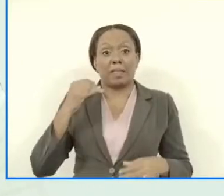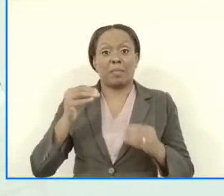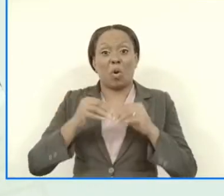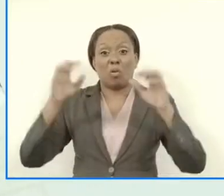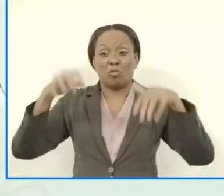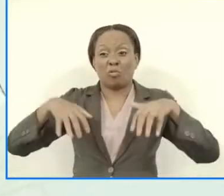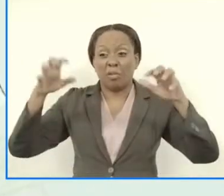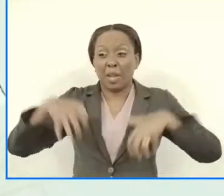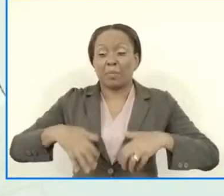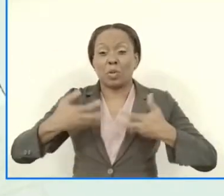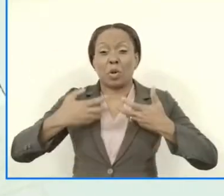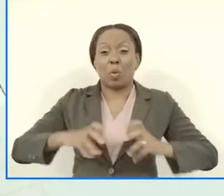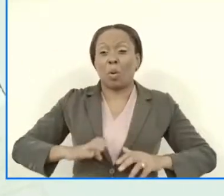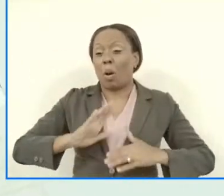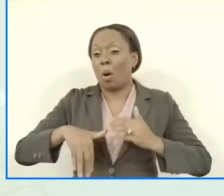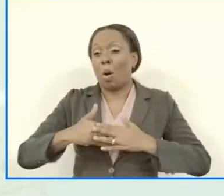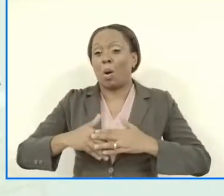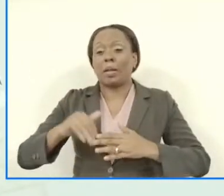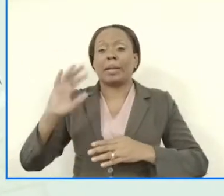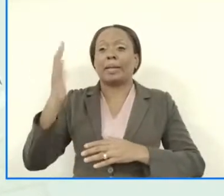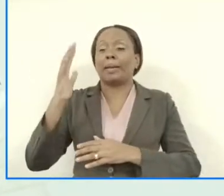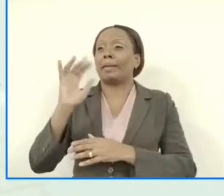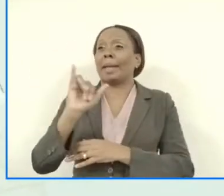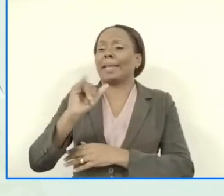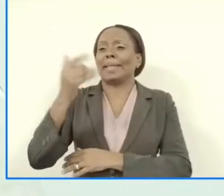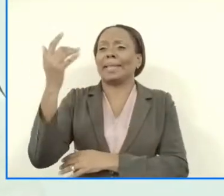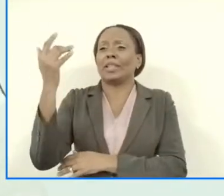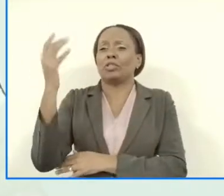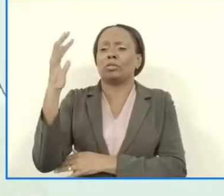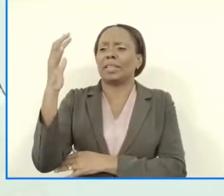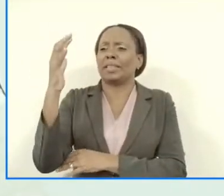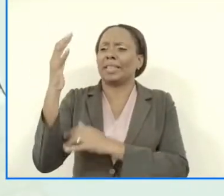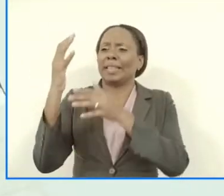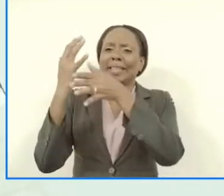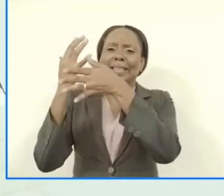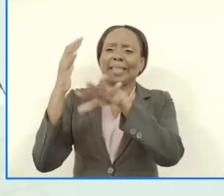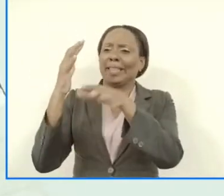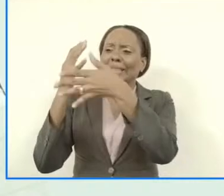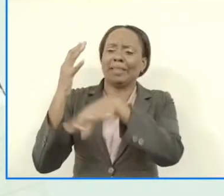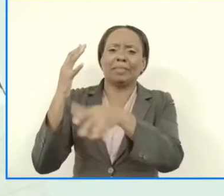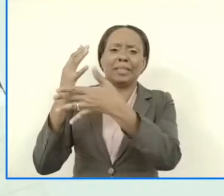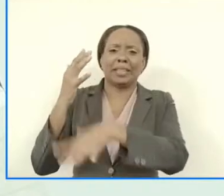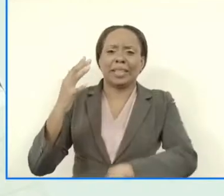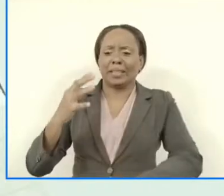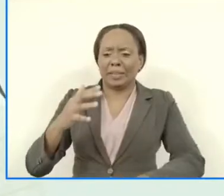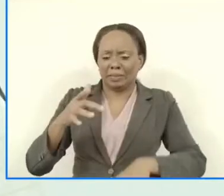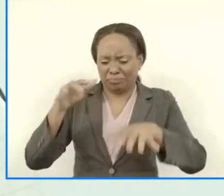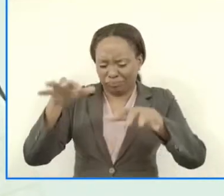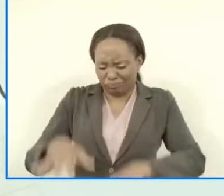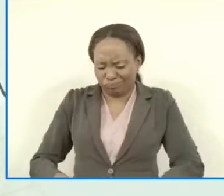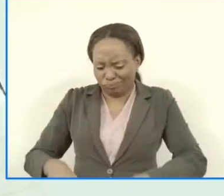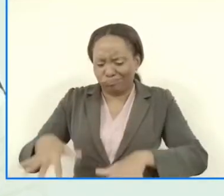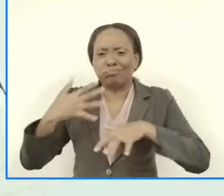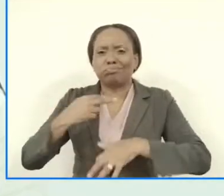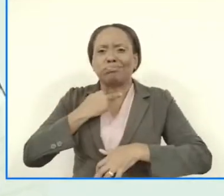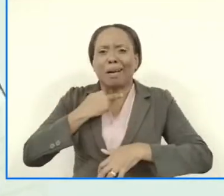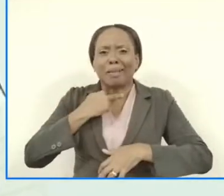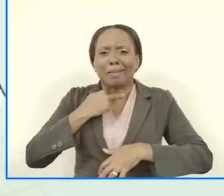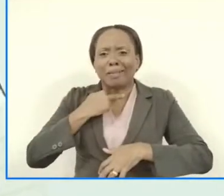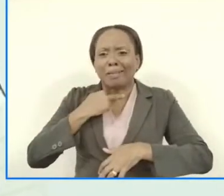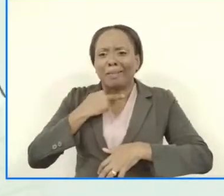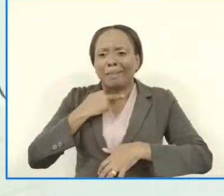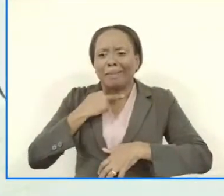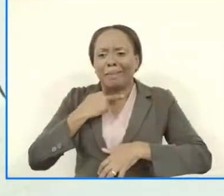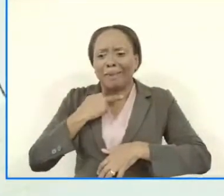drains. This project is being supported by the Ministry of Transport, Works and Maintenance and Water Resources,